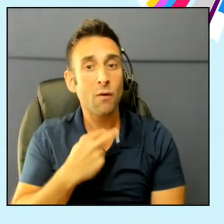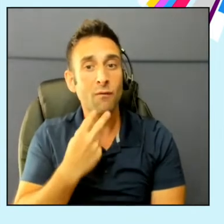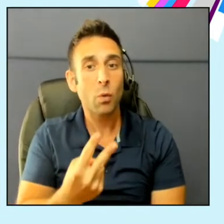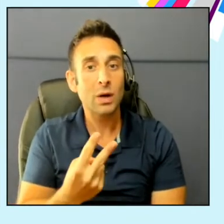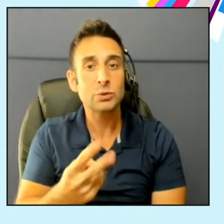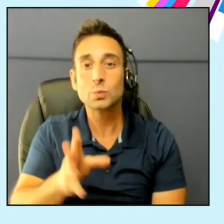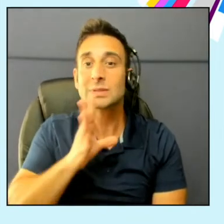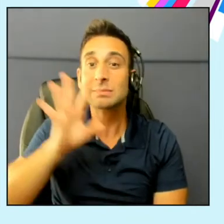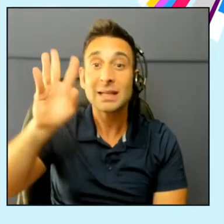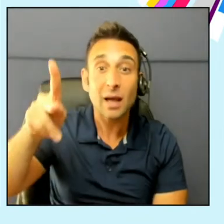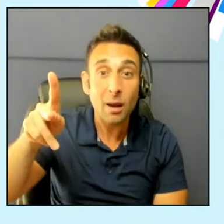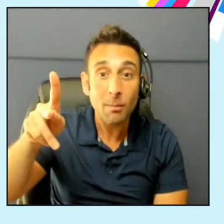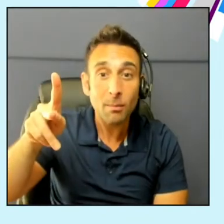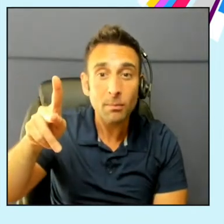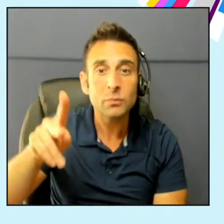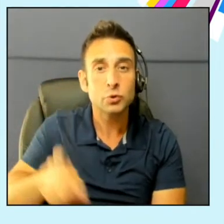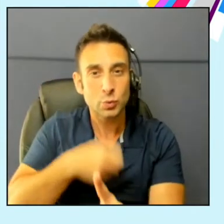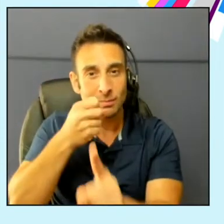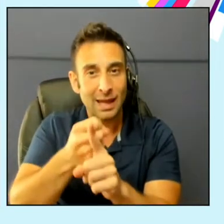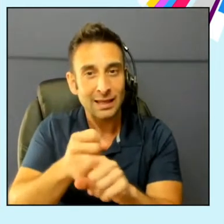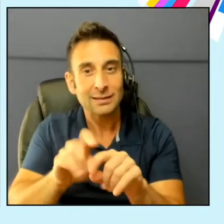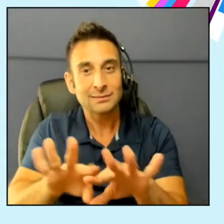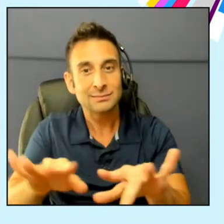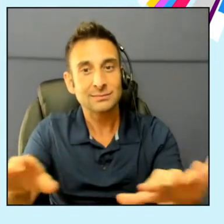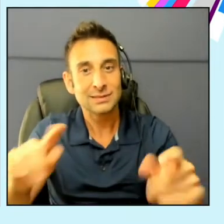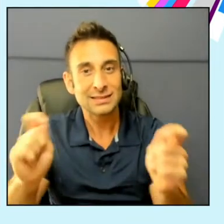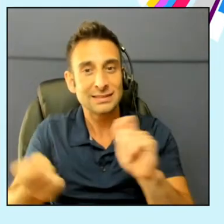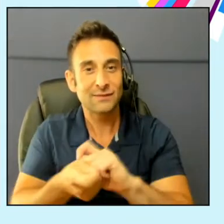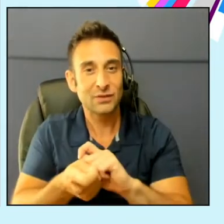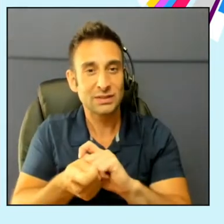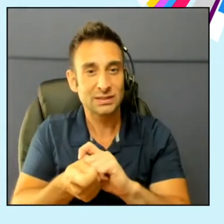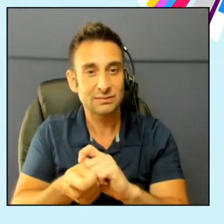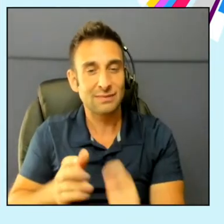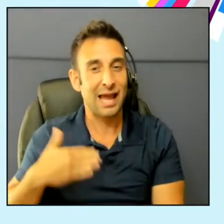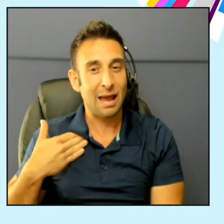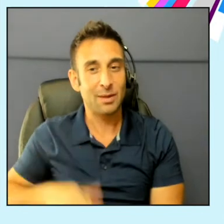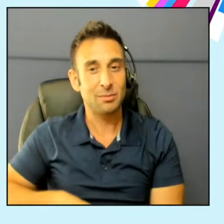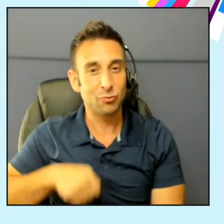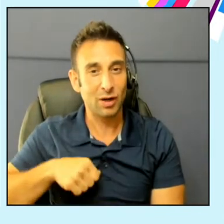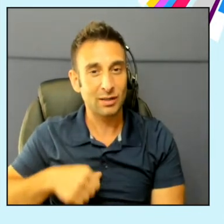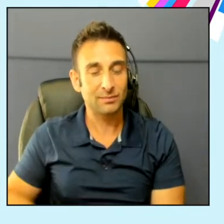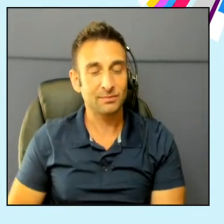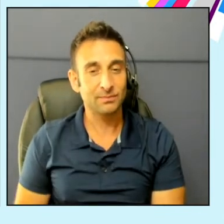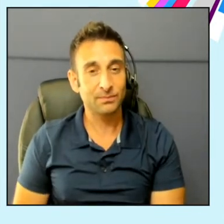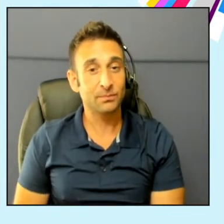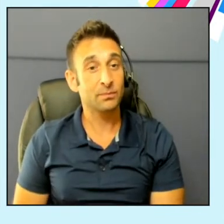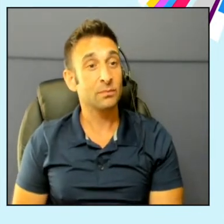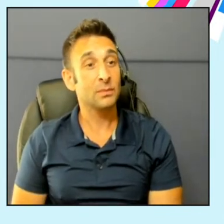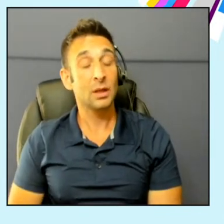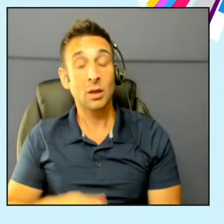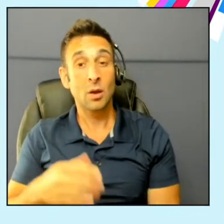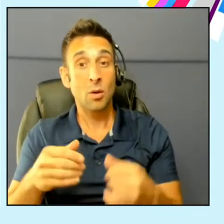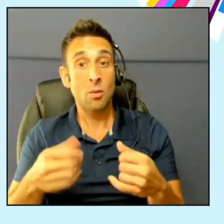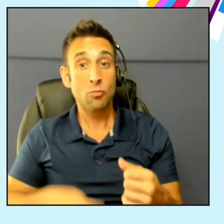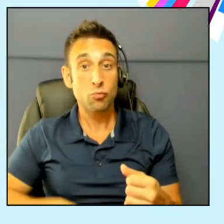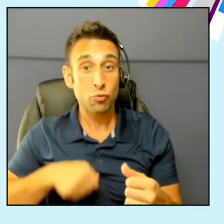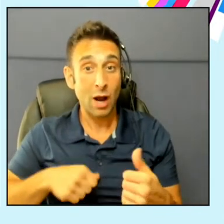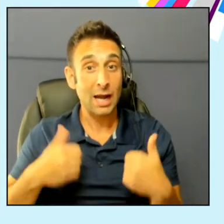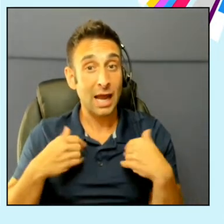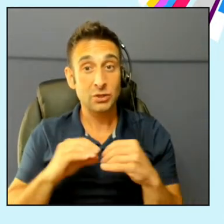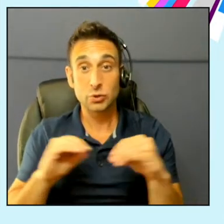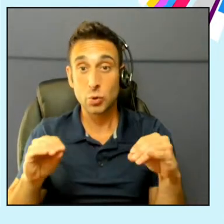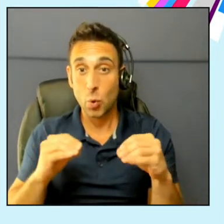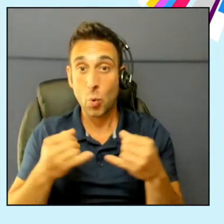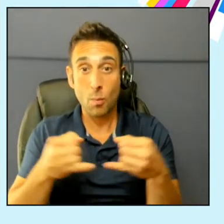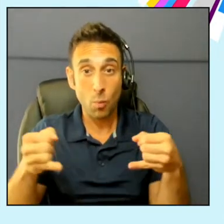make a difference. Happy Pride. To me, Pride has no borders, means sharing the inclusive spirit